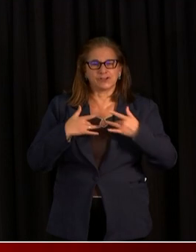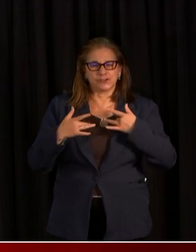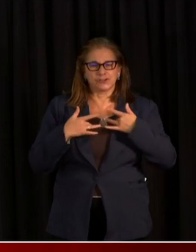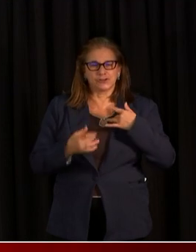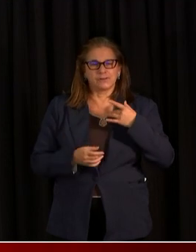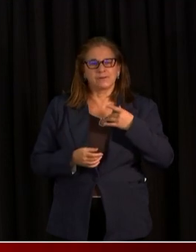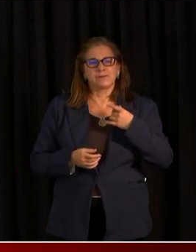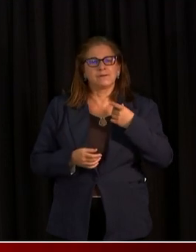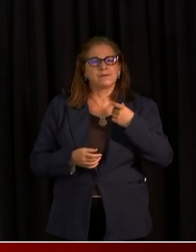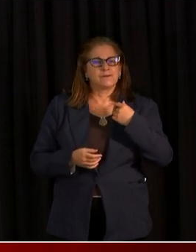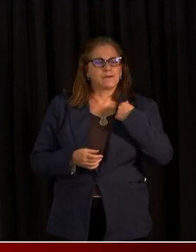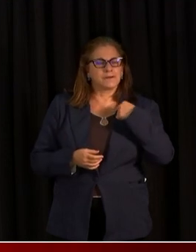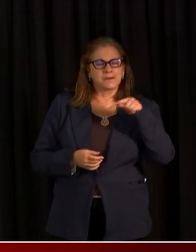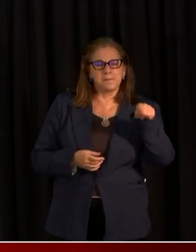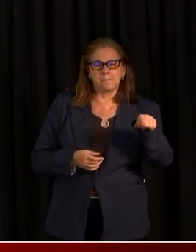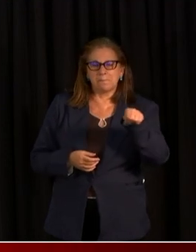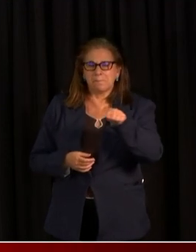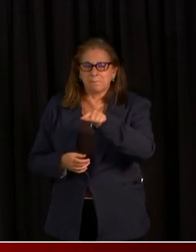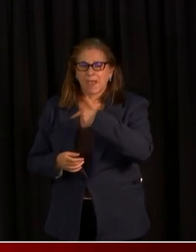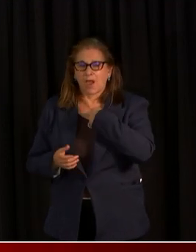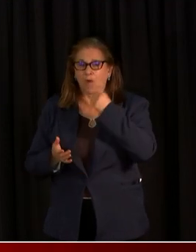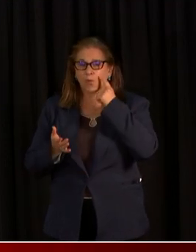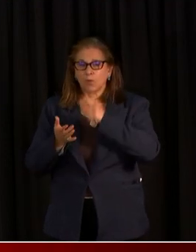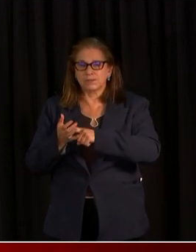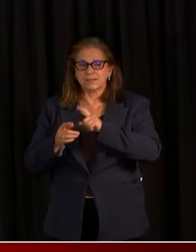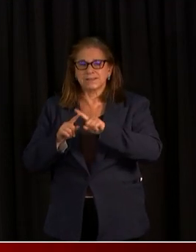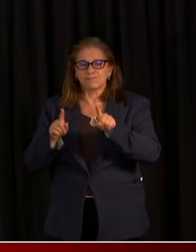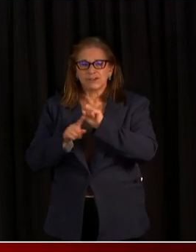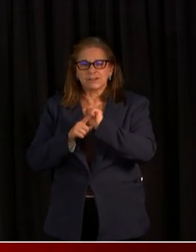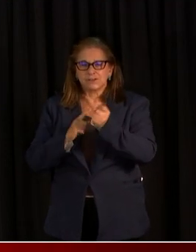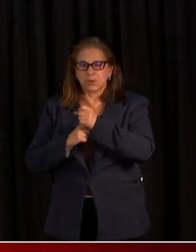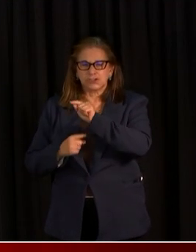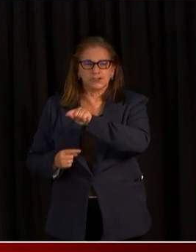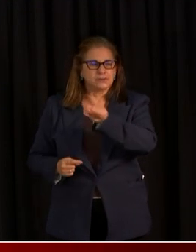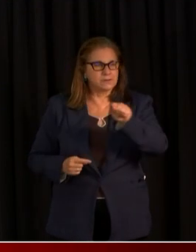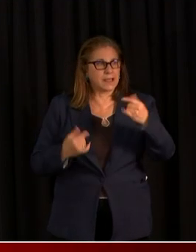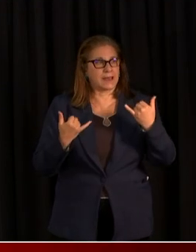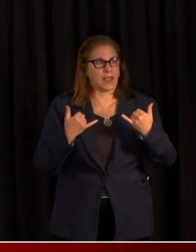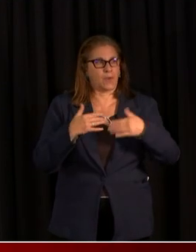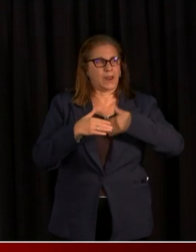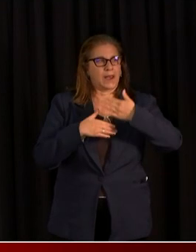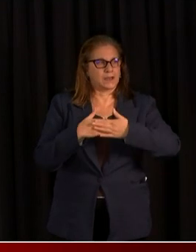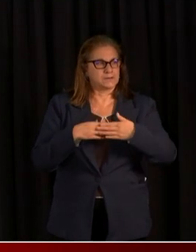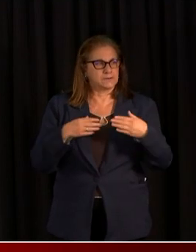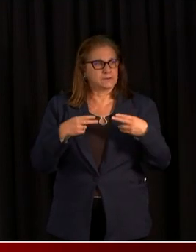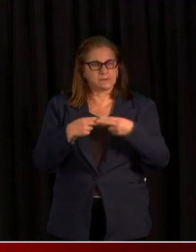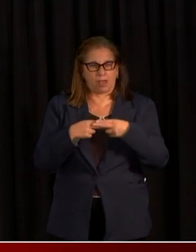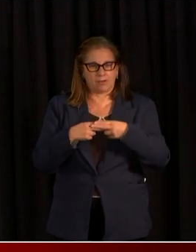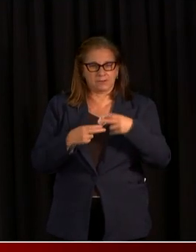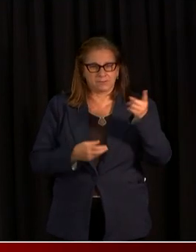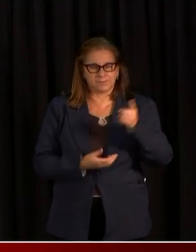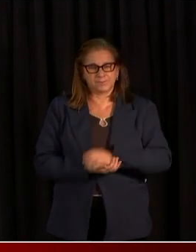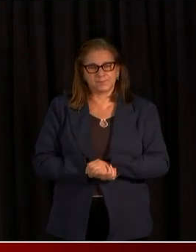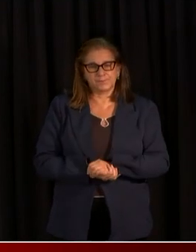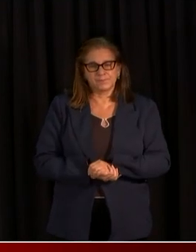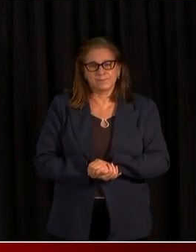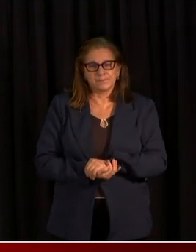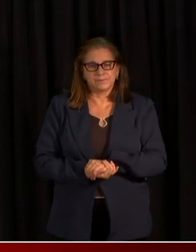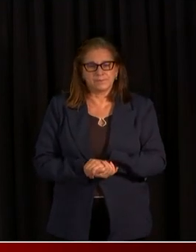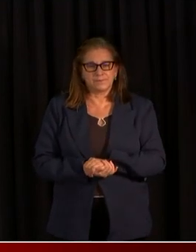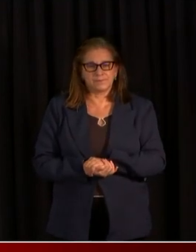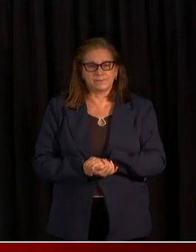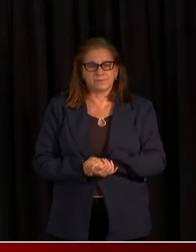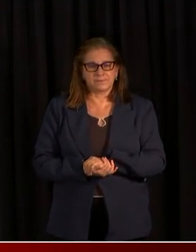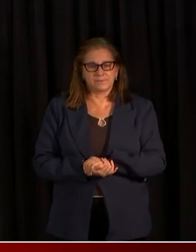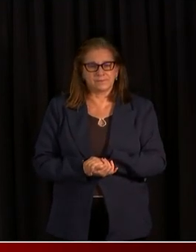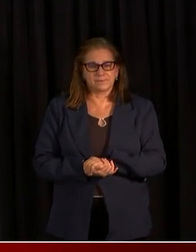to catch very quickly. If you go to the next slide, we are also beginning to see some new trends by age